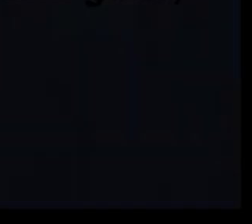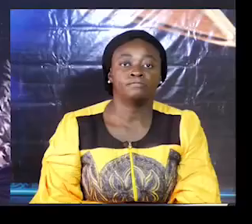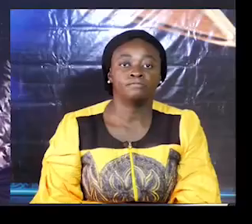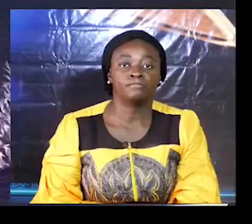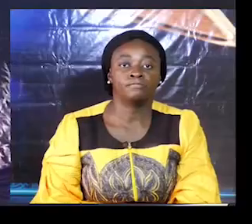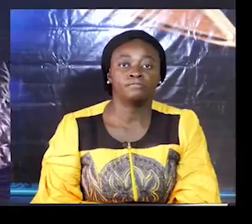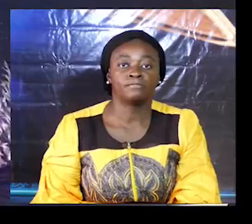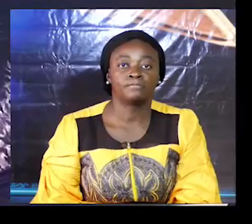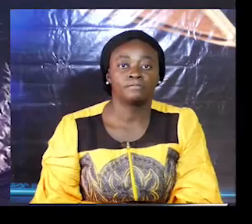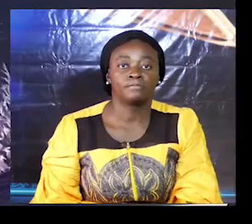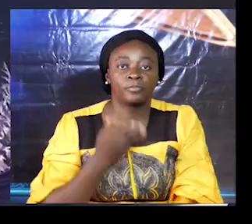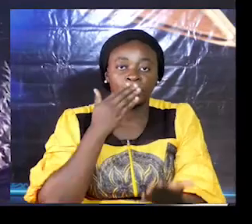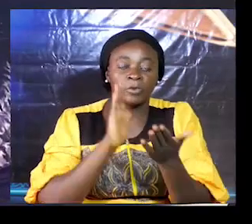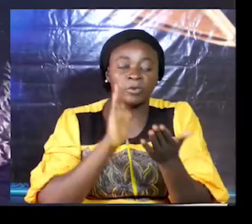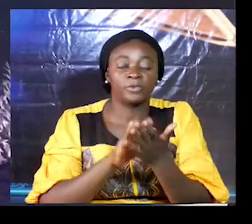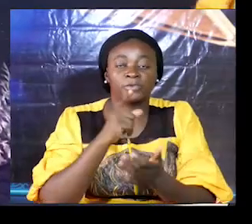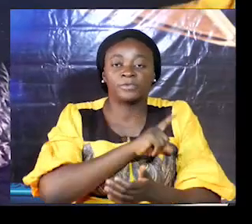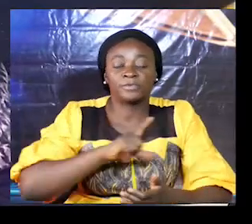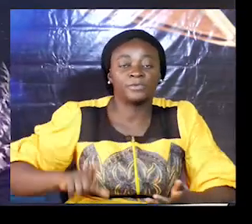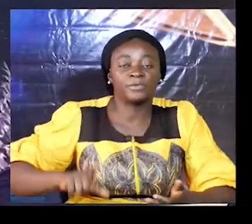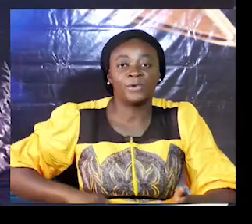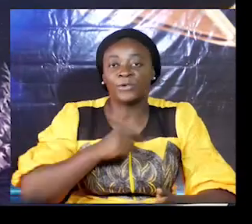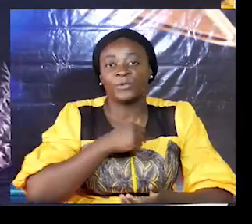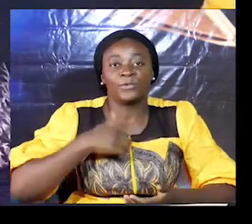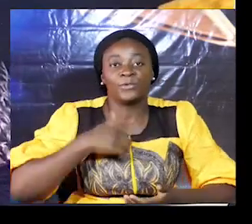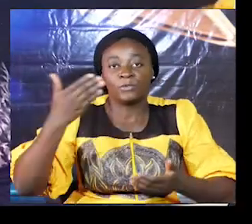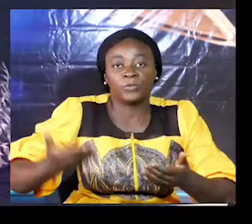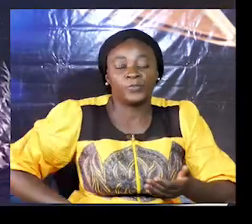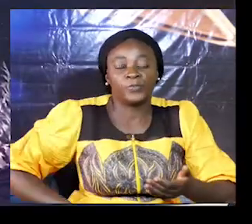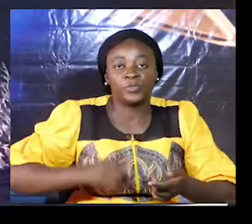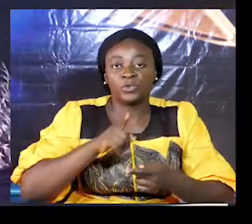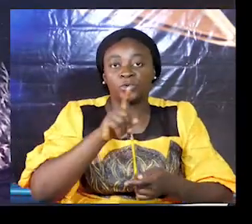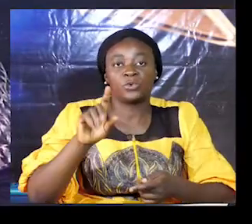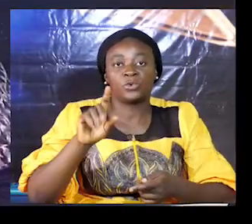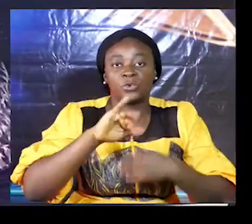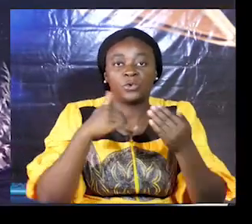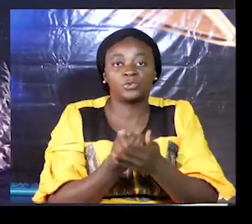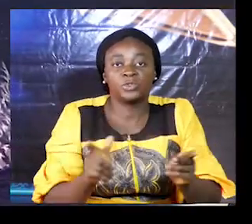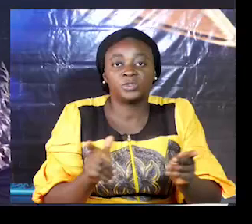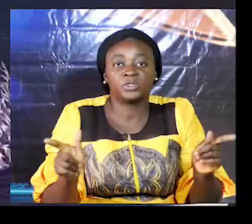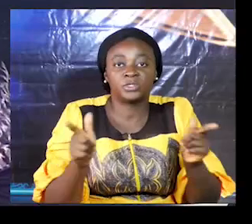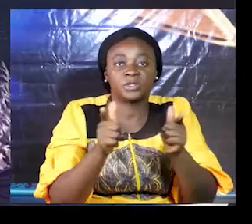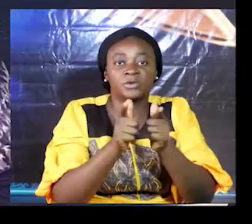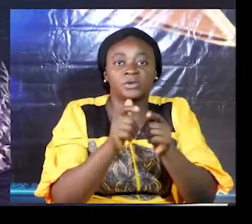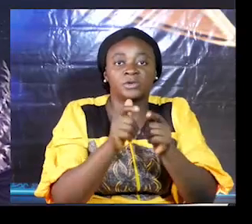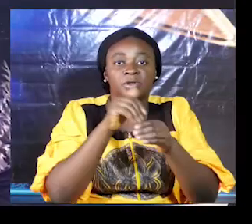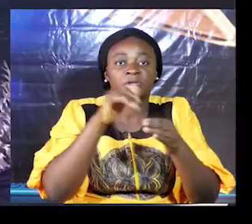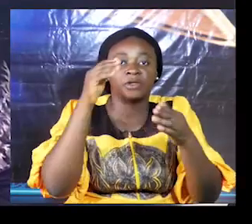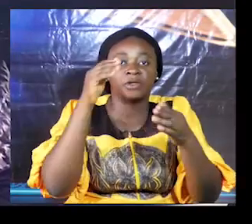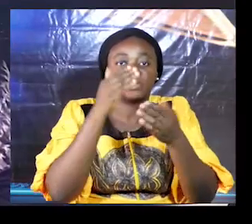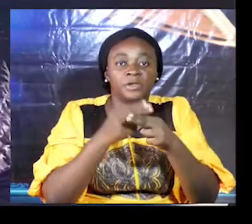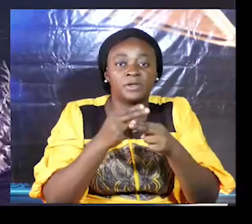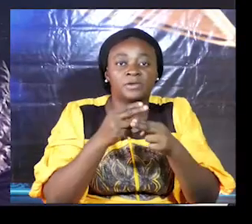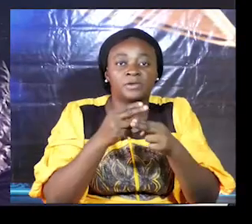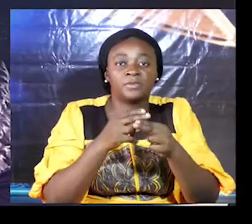homes. Praise the Lord. We welcome you all to this gathering in the name of Jesus. We